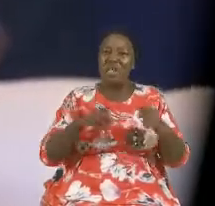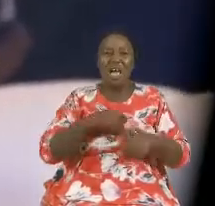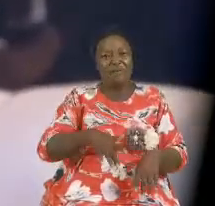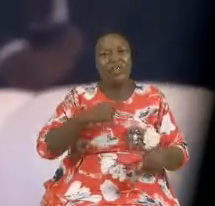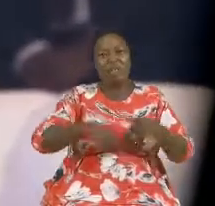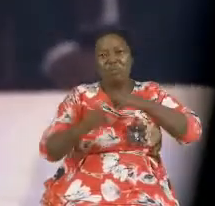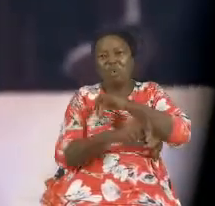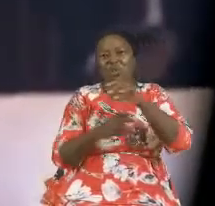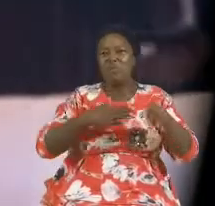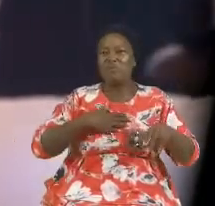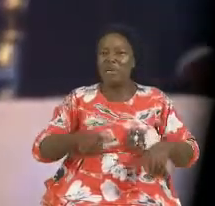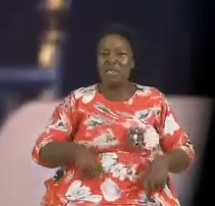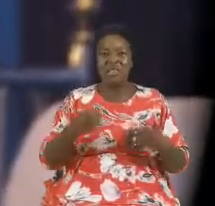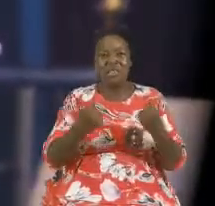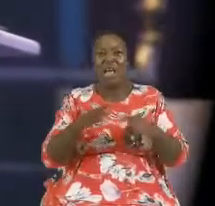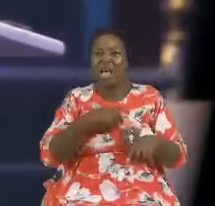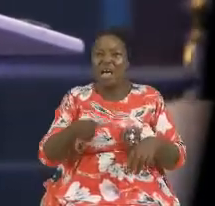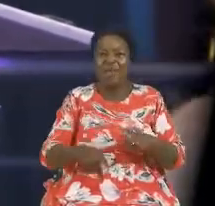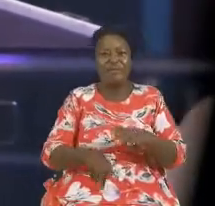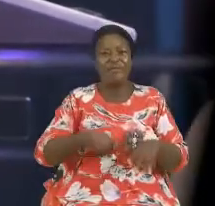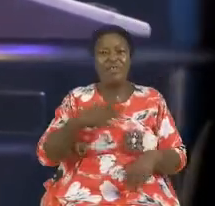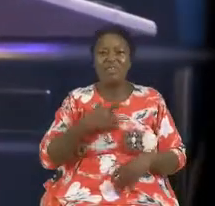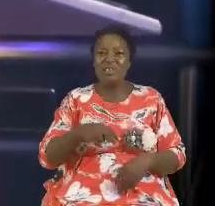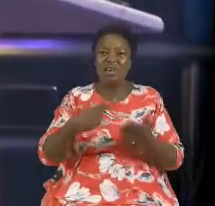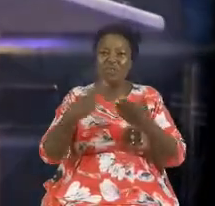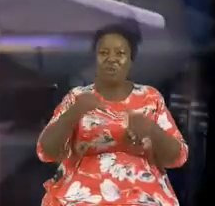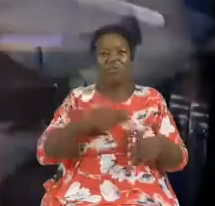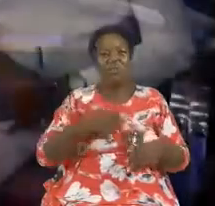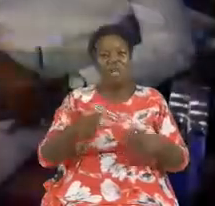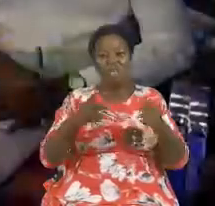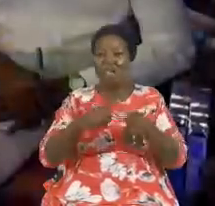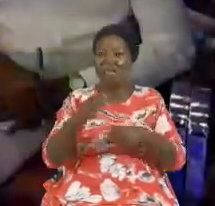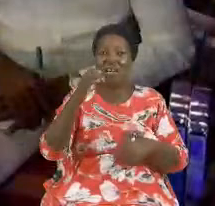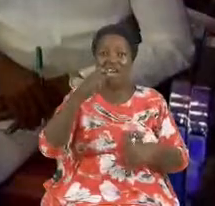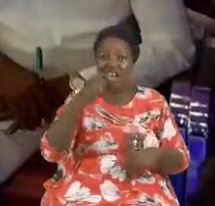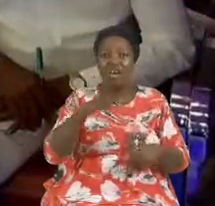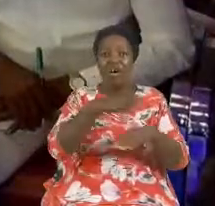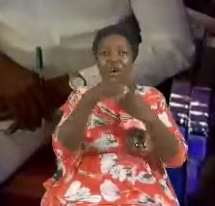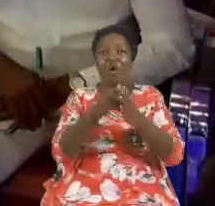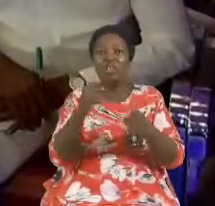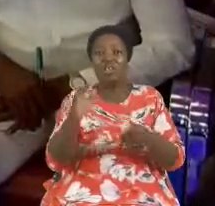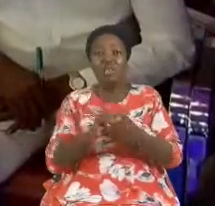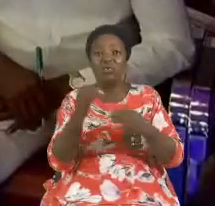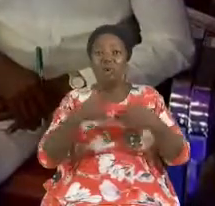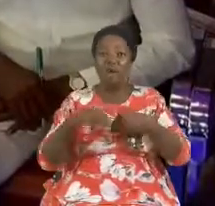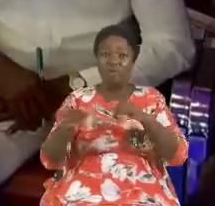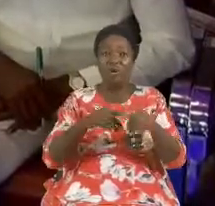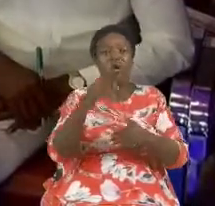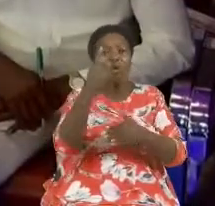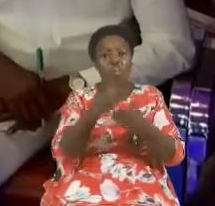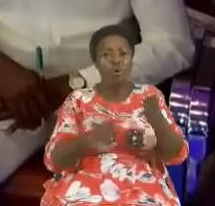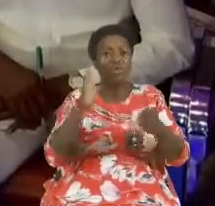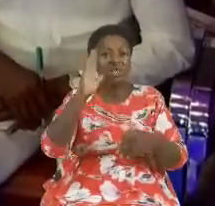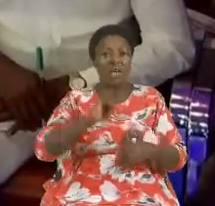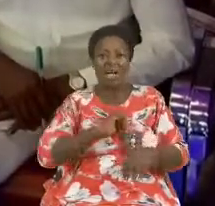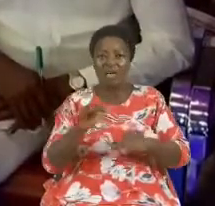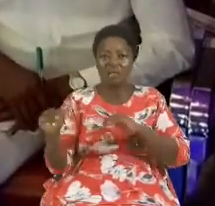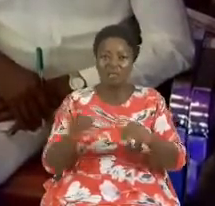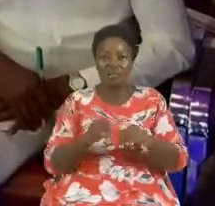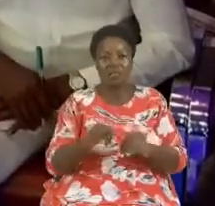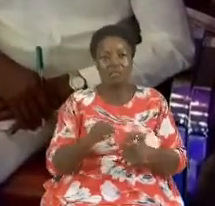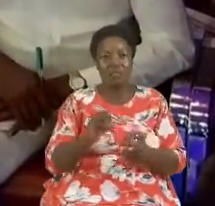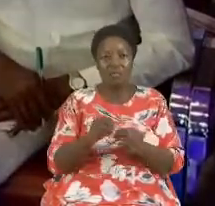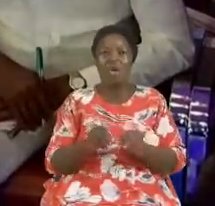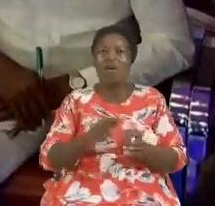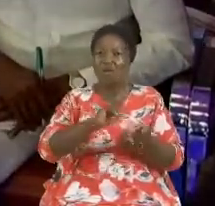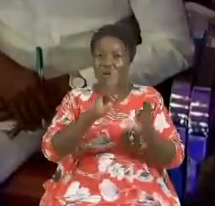the pressure of my sin. I feel the punishment of my sin. I feel the consequence of my sin. I regret all the